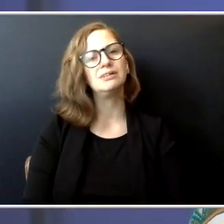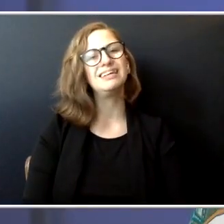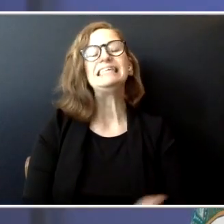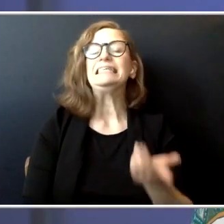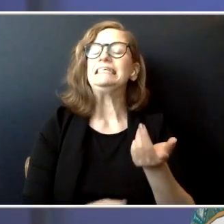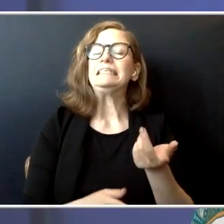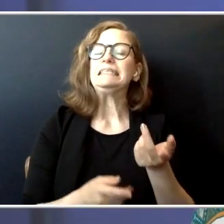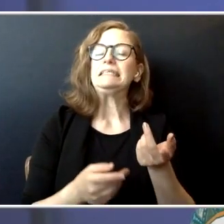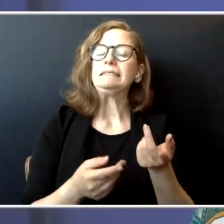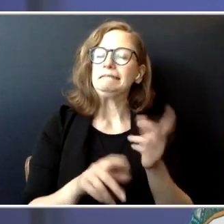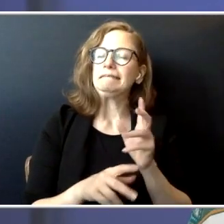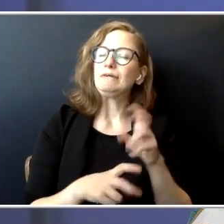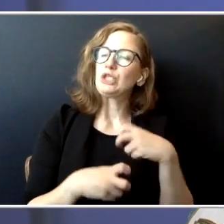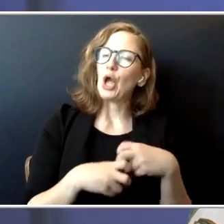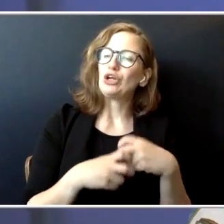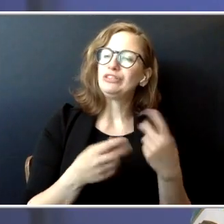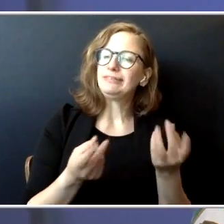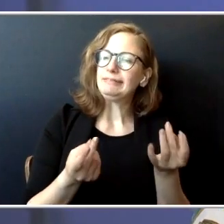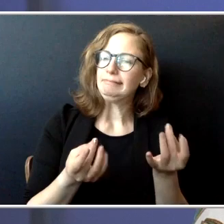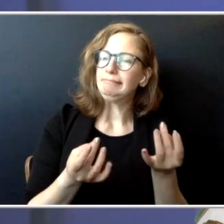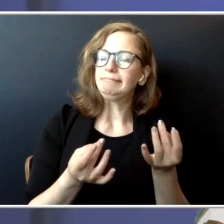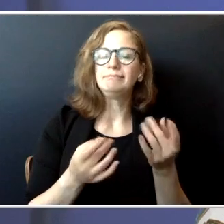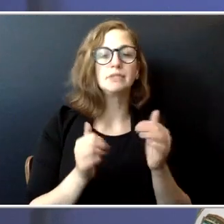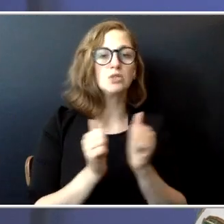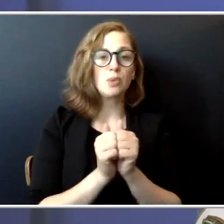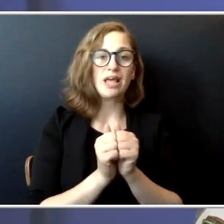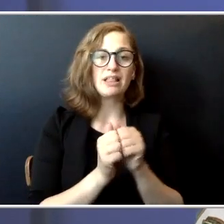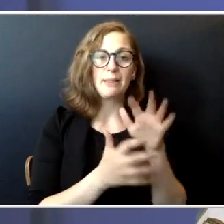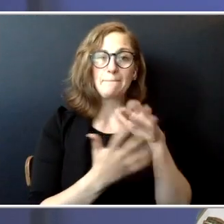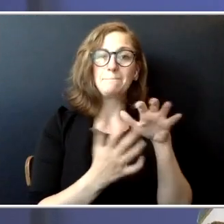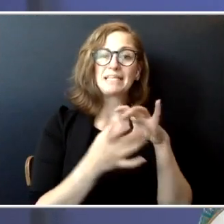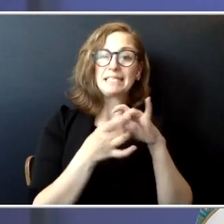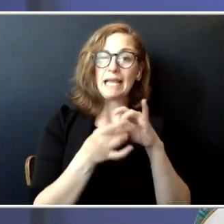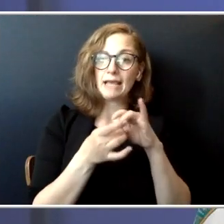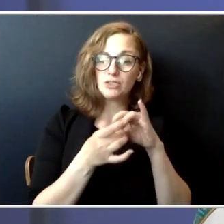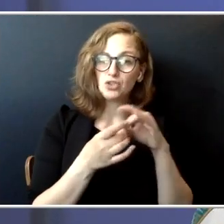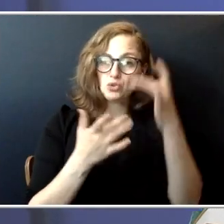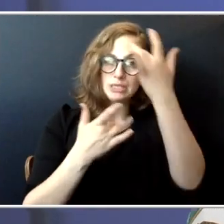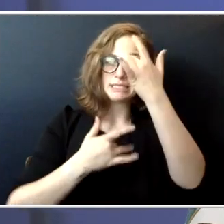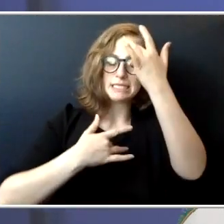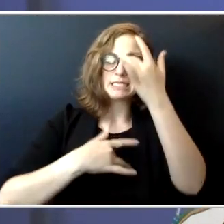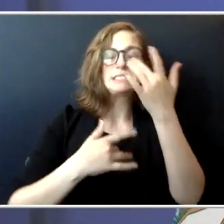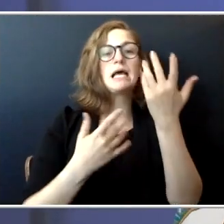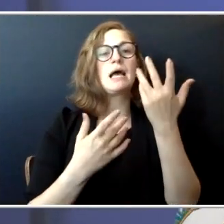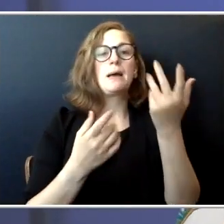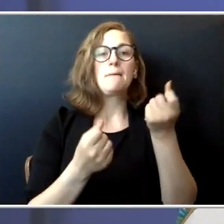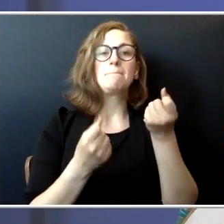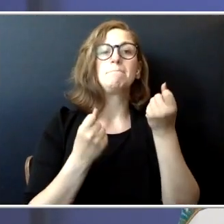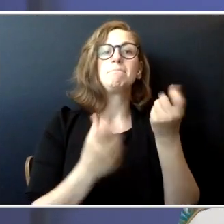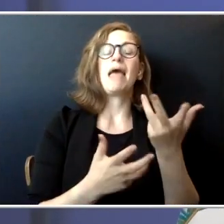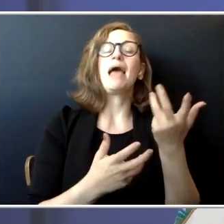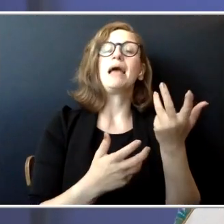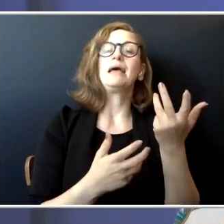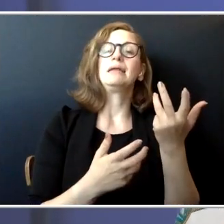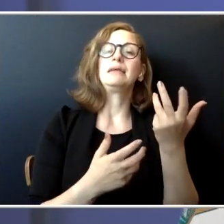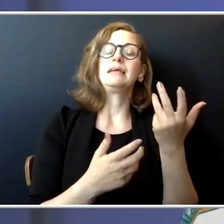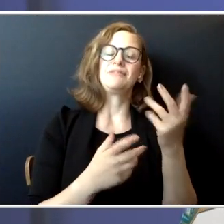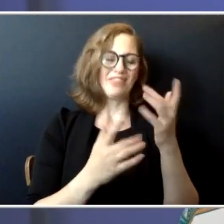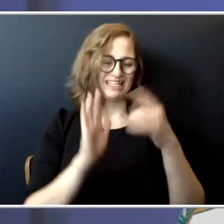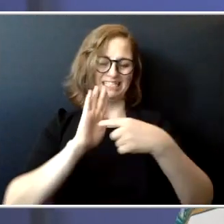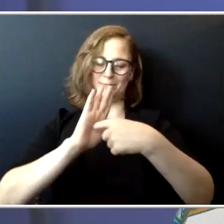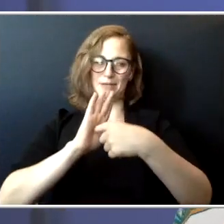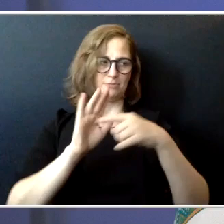mixed connective tissue disease, a lot of the issues or the symptoms were similar, but they were starting to get worse, such